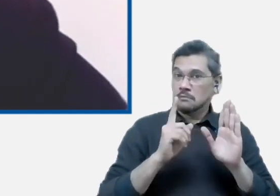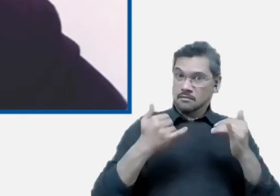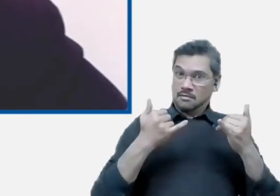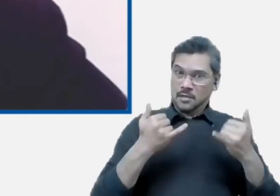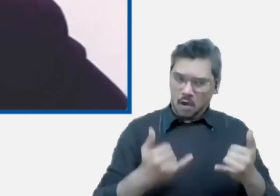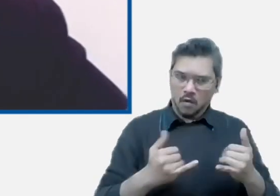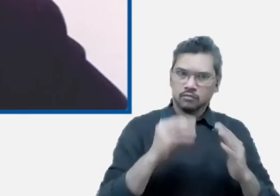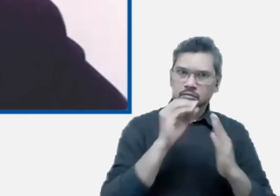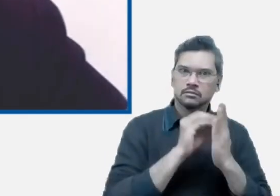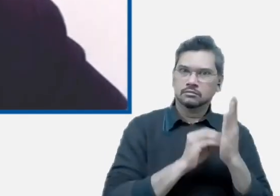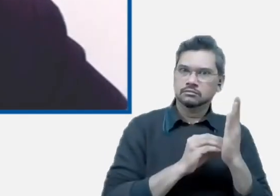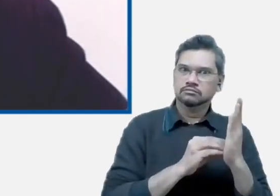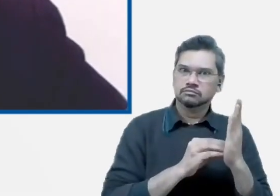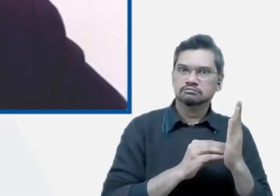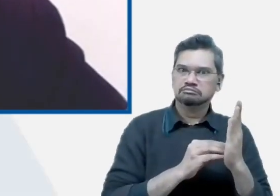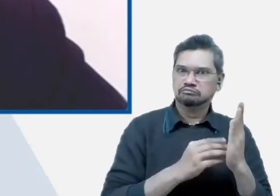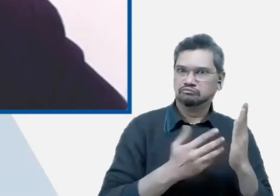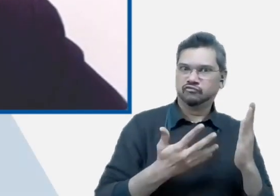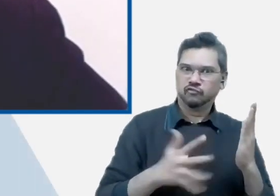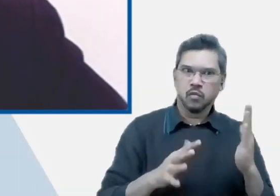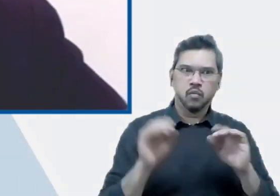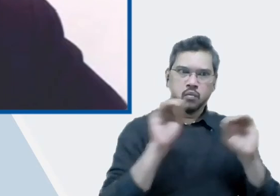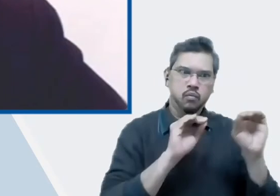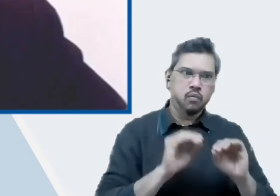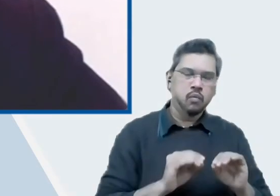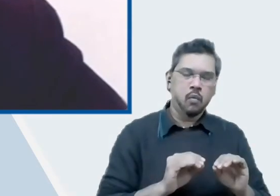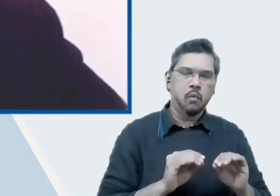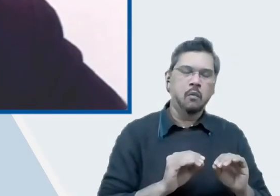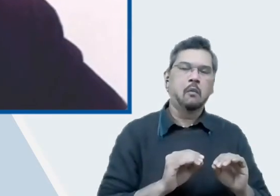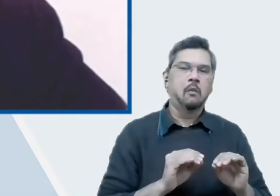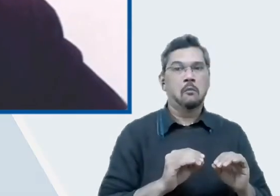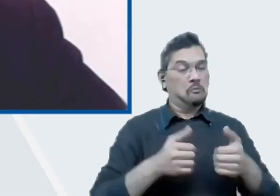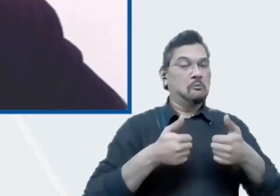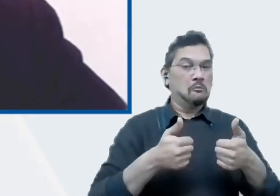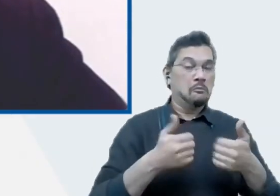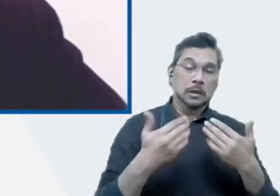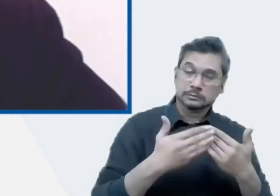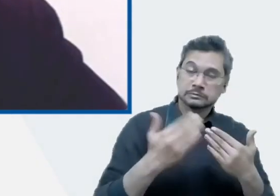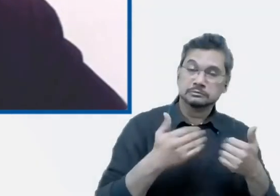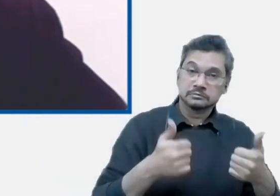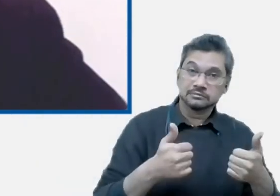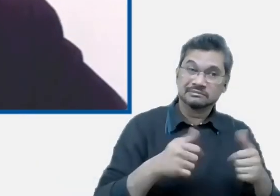it. And we need to be very careful to put in statements that will not be able to achieve